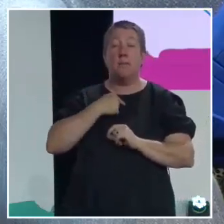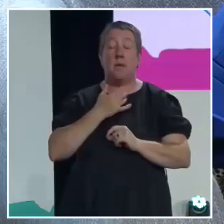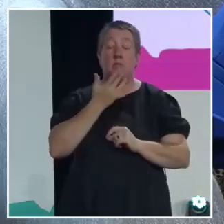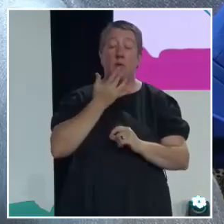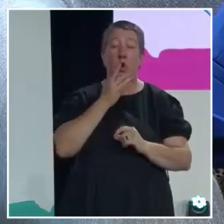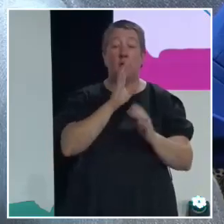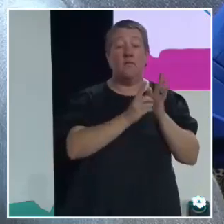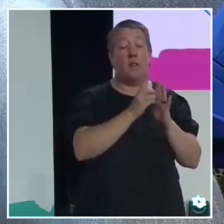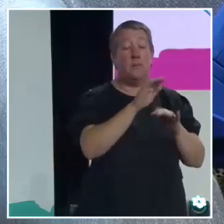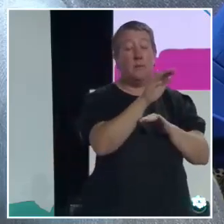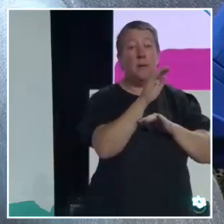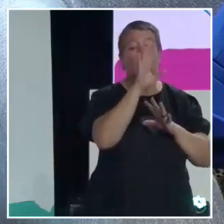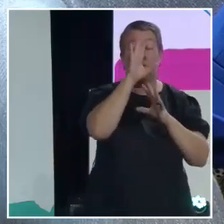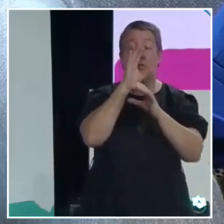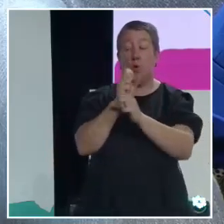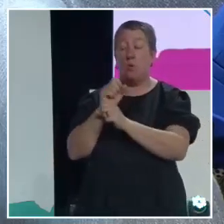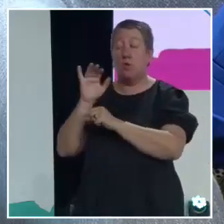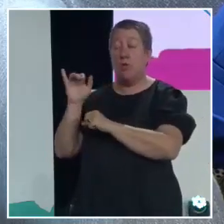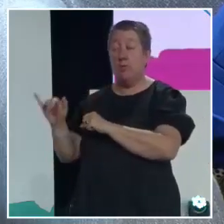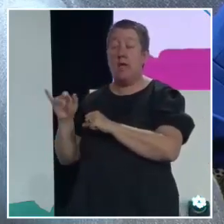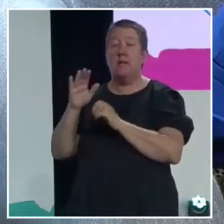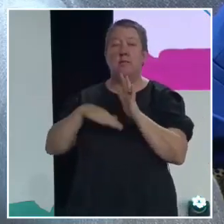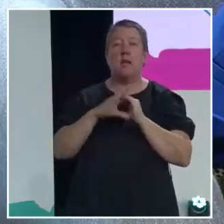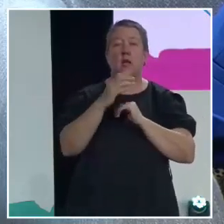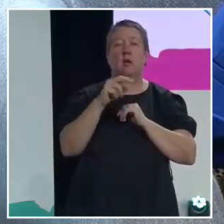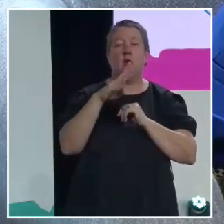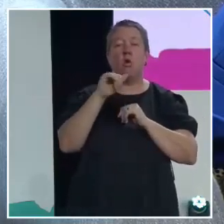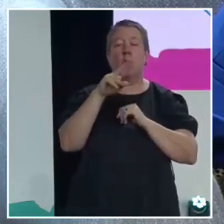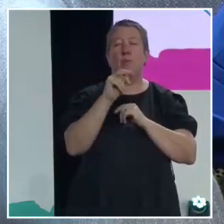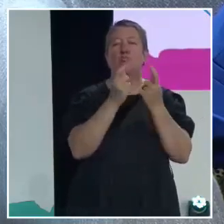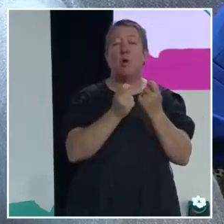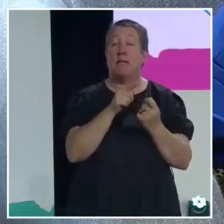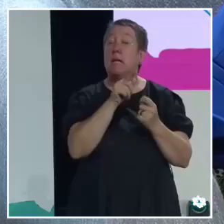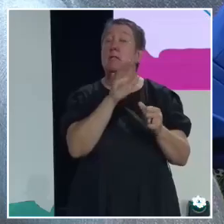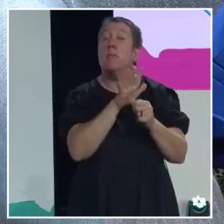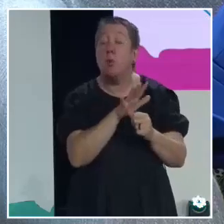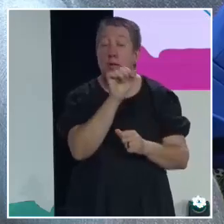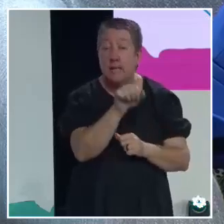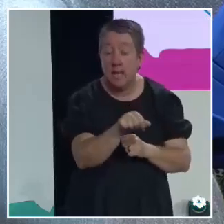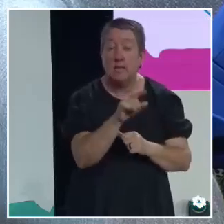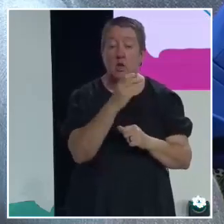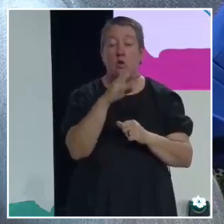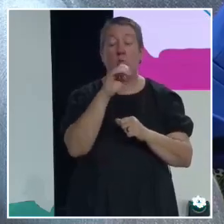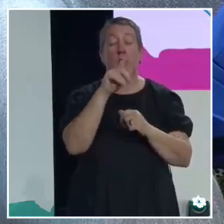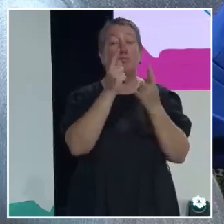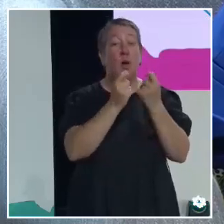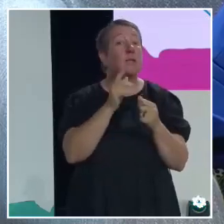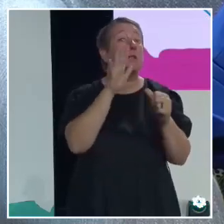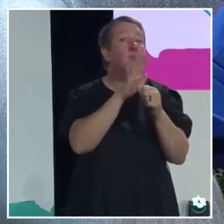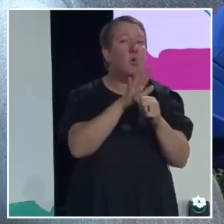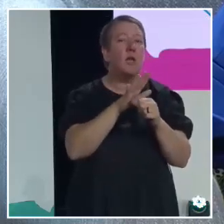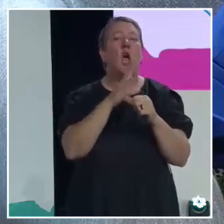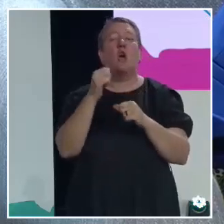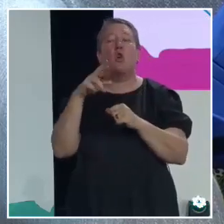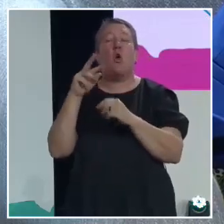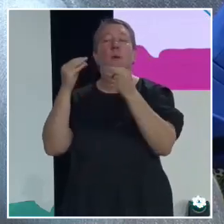banks focus on that than carbon pricing. Carbon pricing is important. Carbon pricing is very important. Carbon markets are less